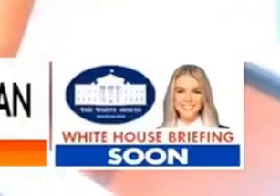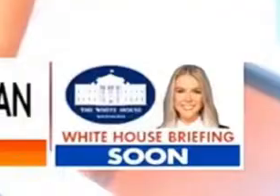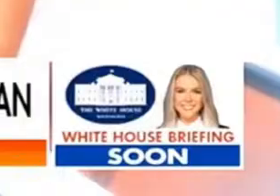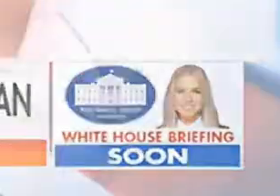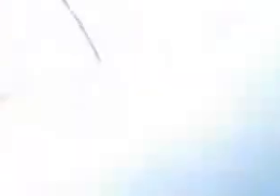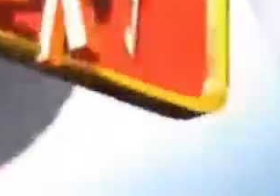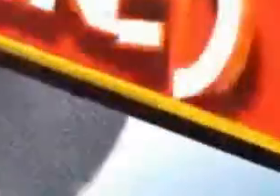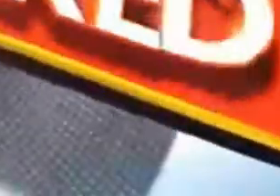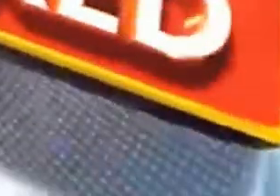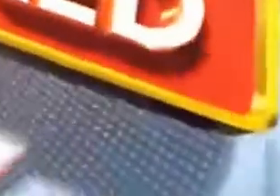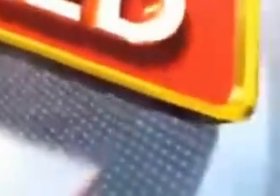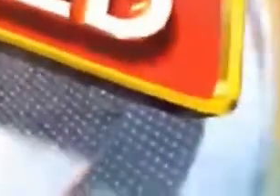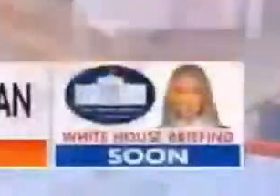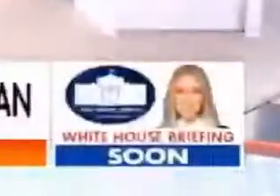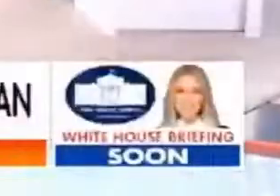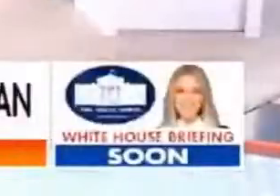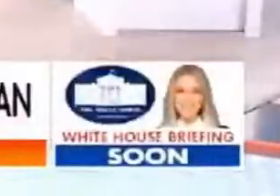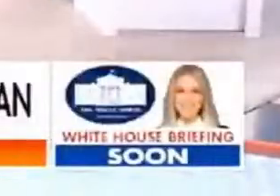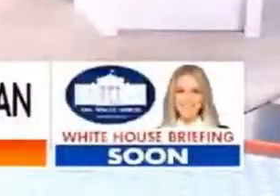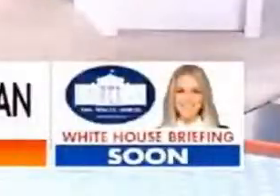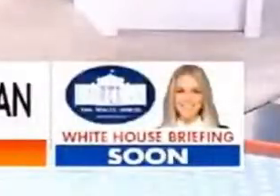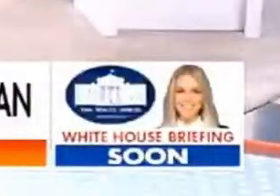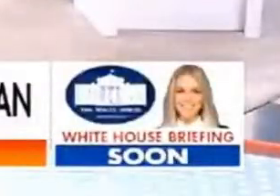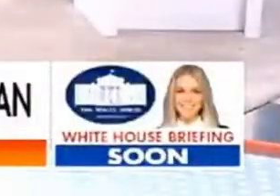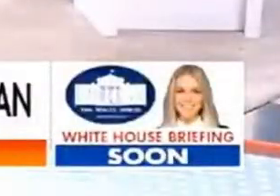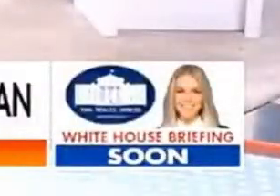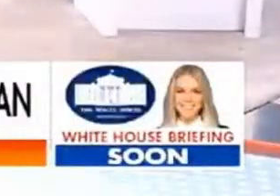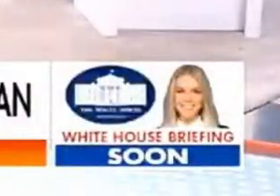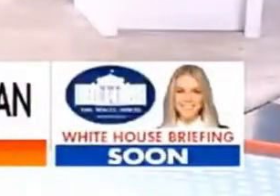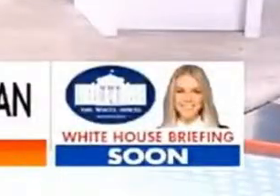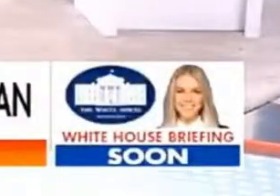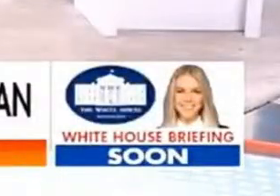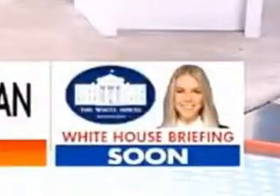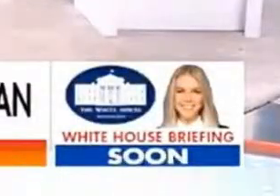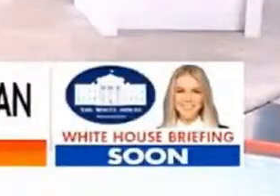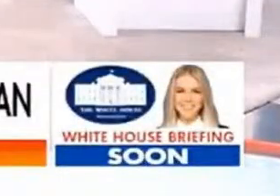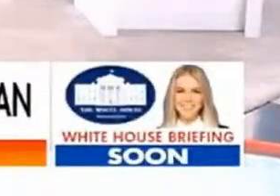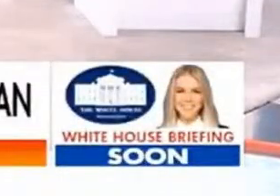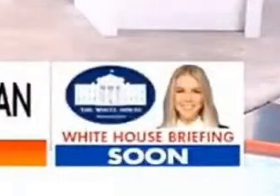I'm thinking it's free choice, though, right, still?